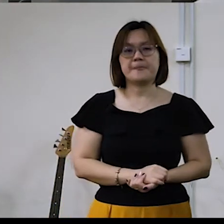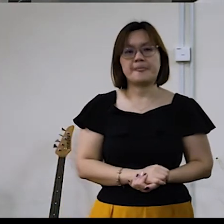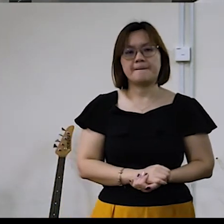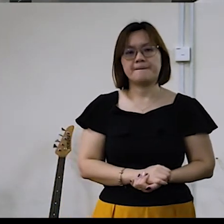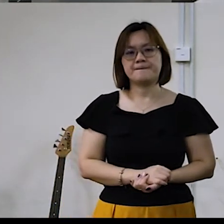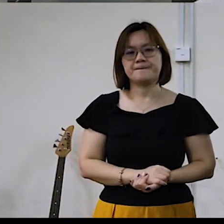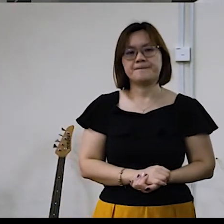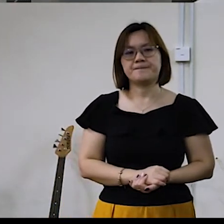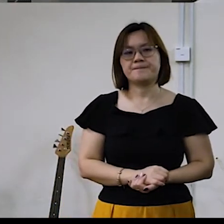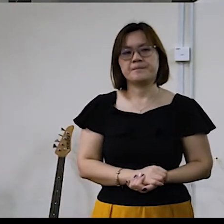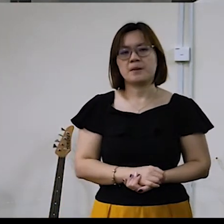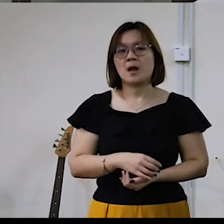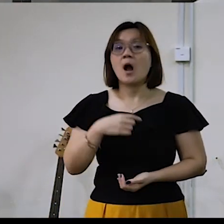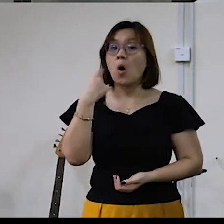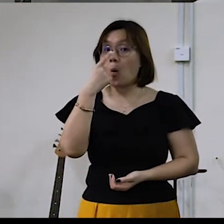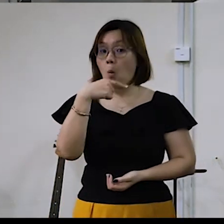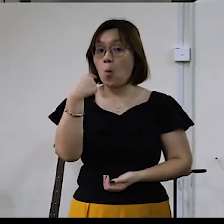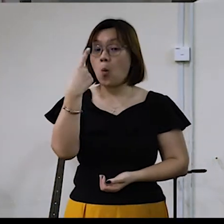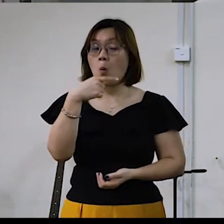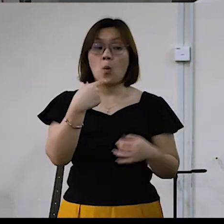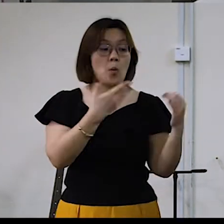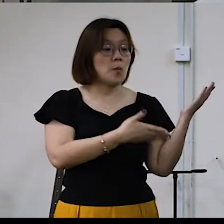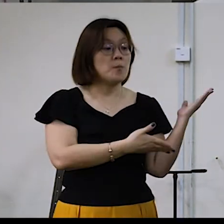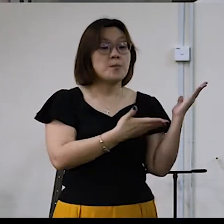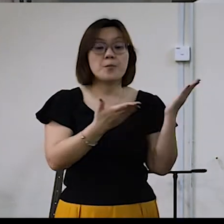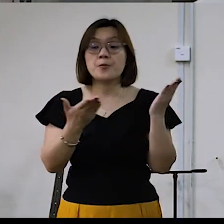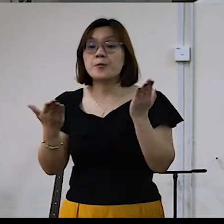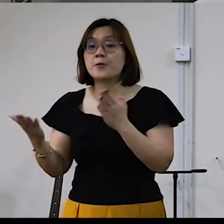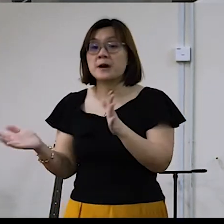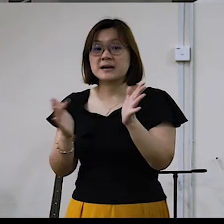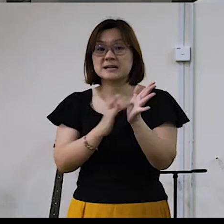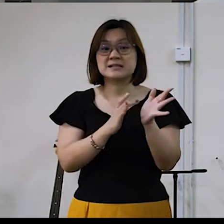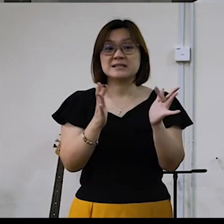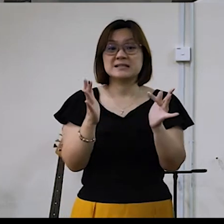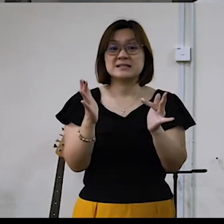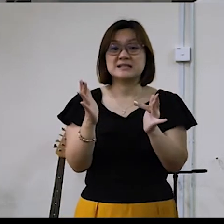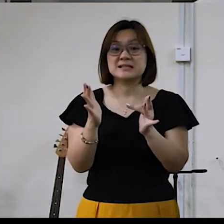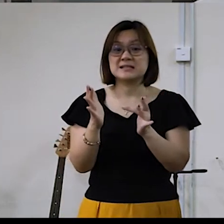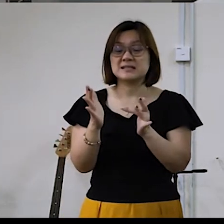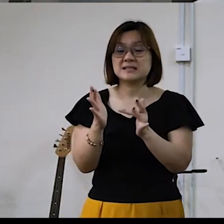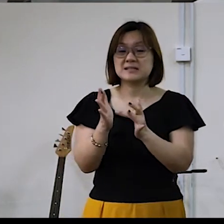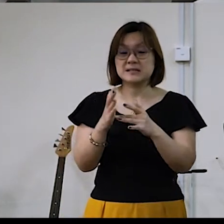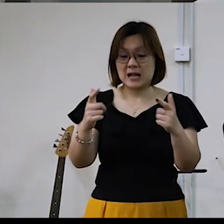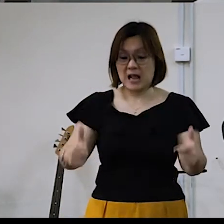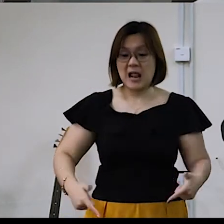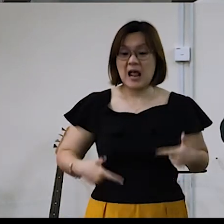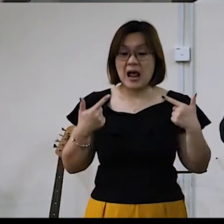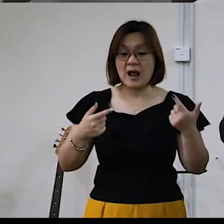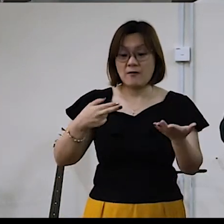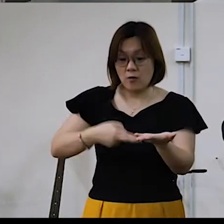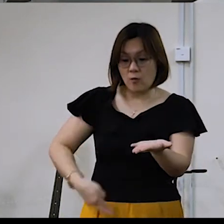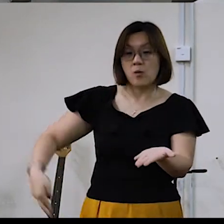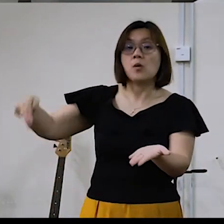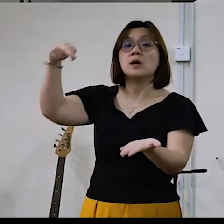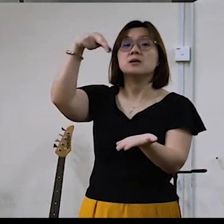Easter Sunday? Who? The Holy Spirit. That's in the Bible.